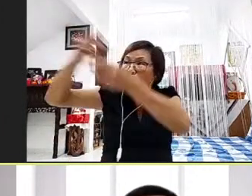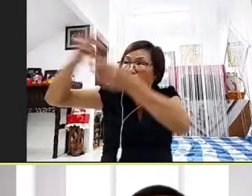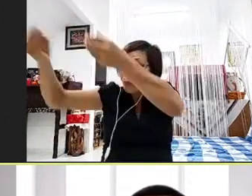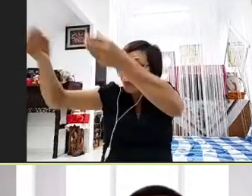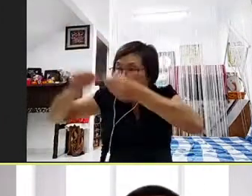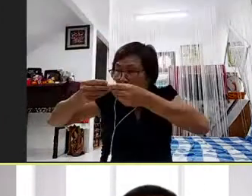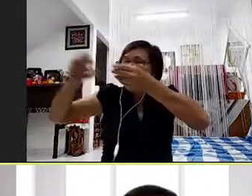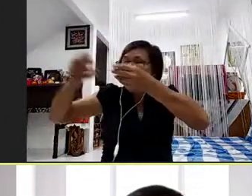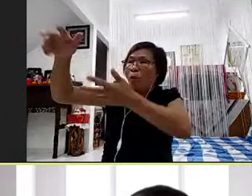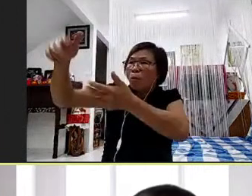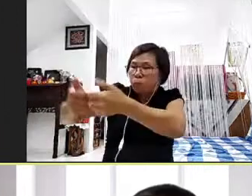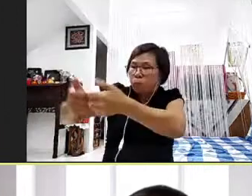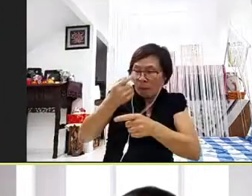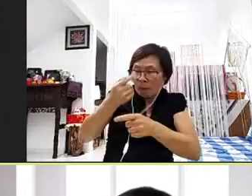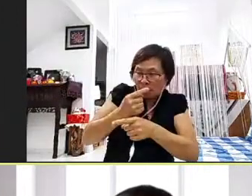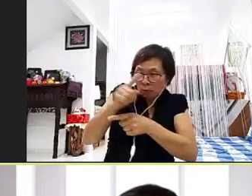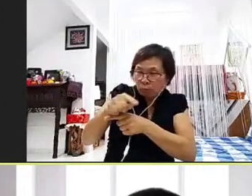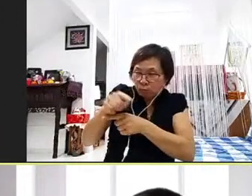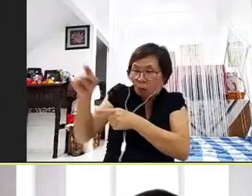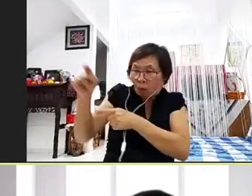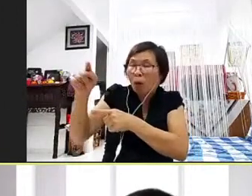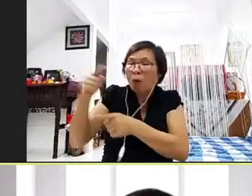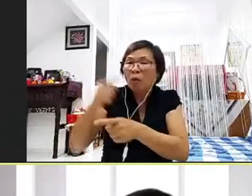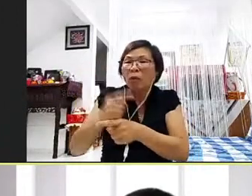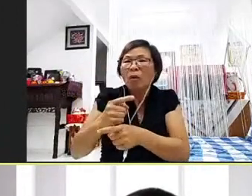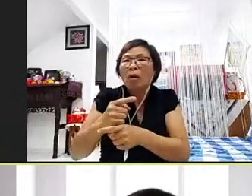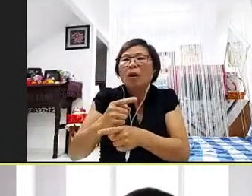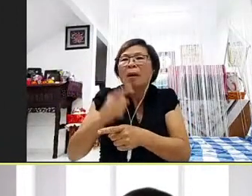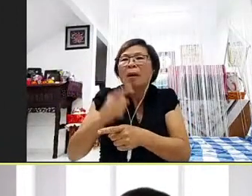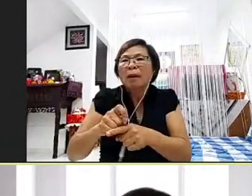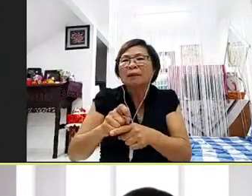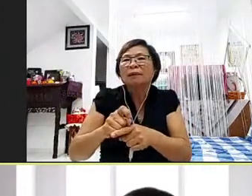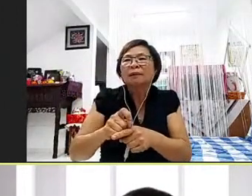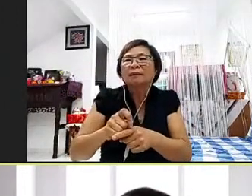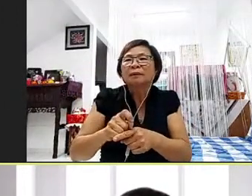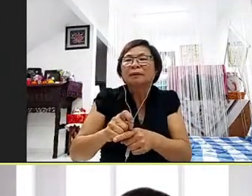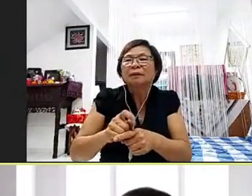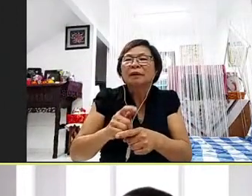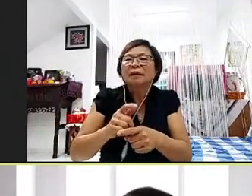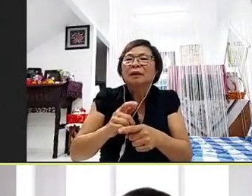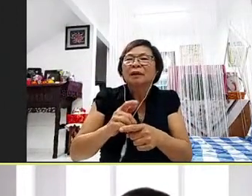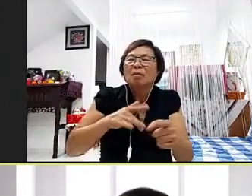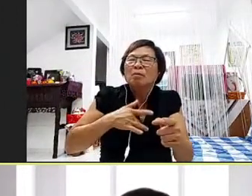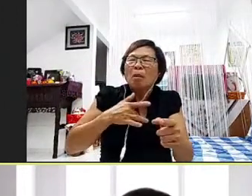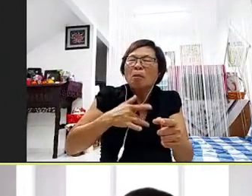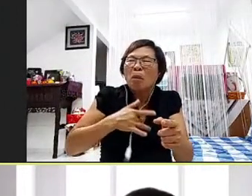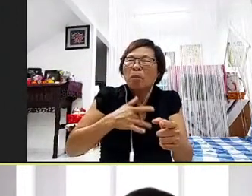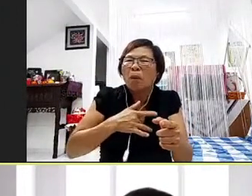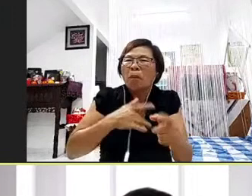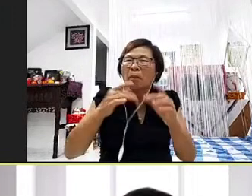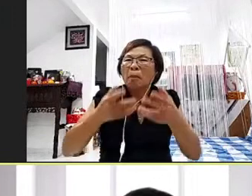some emotional regulation method. Yeah, so I'm going to share with you a method